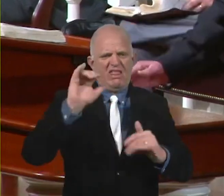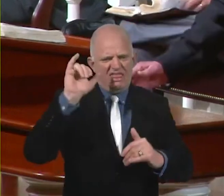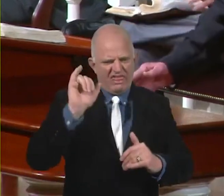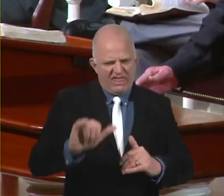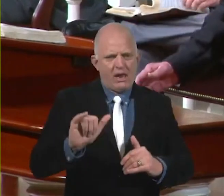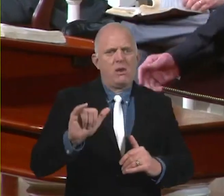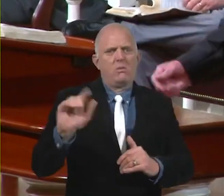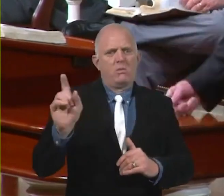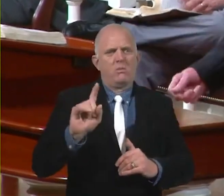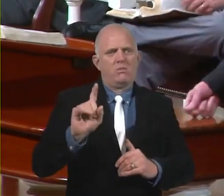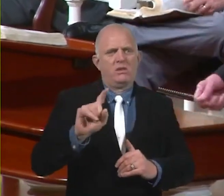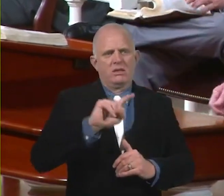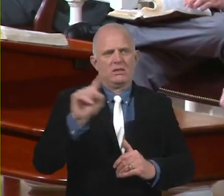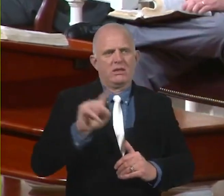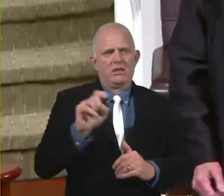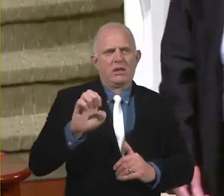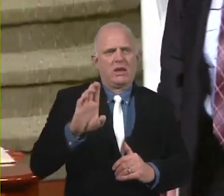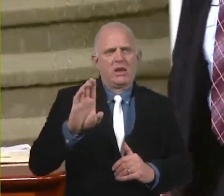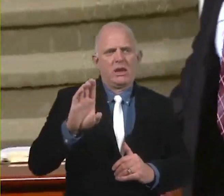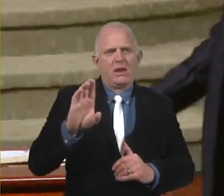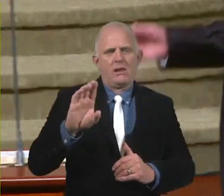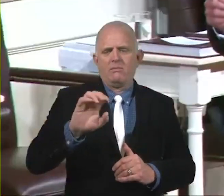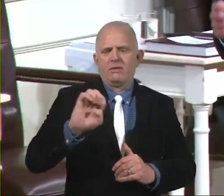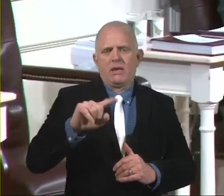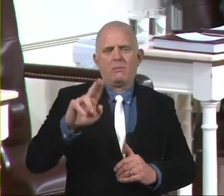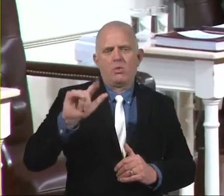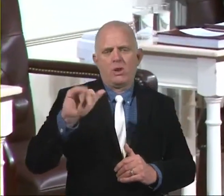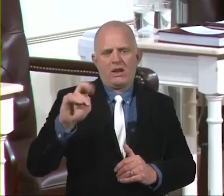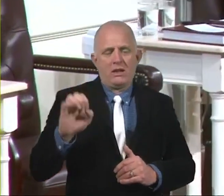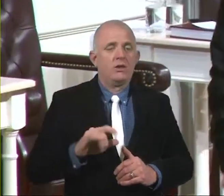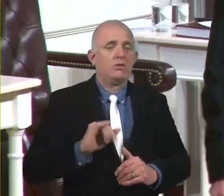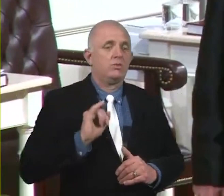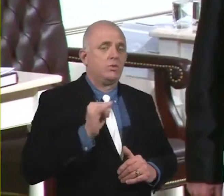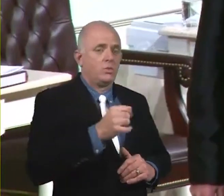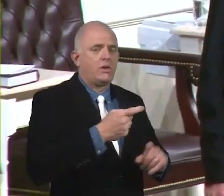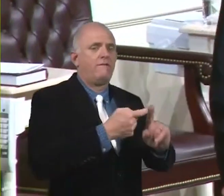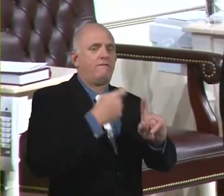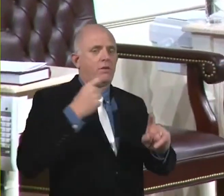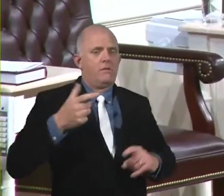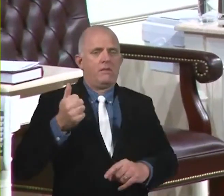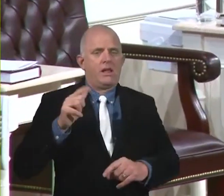the Zebulonites. Jonah was from Galilee.